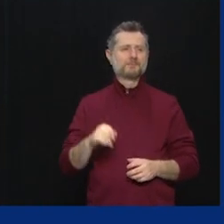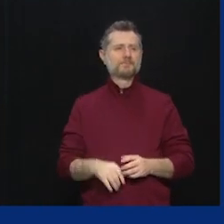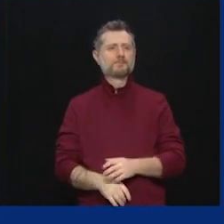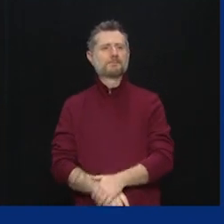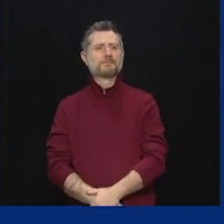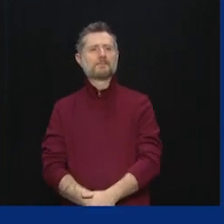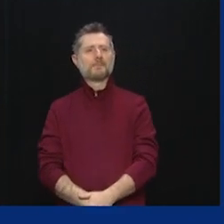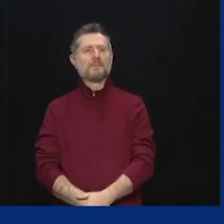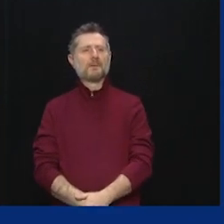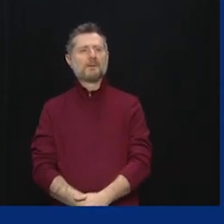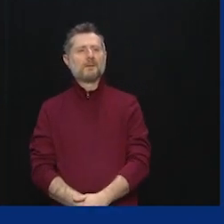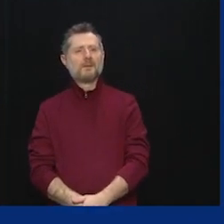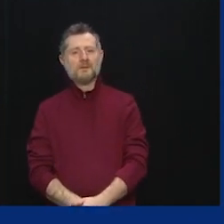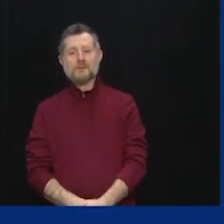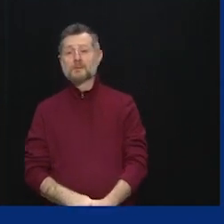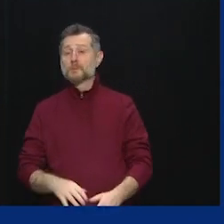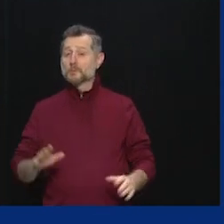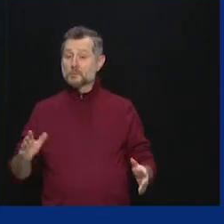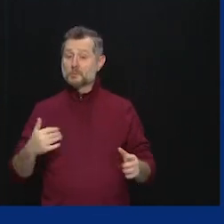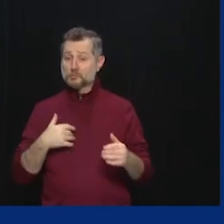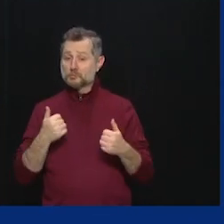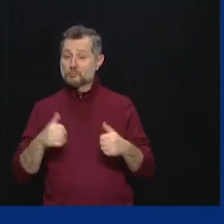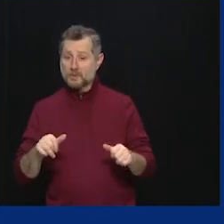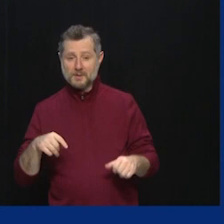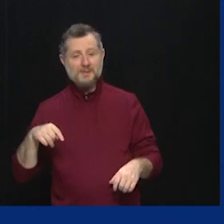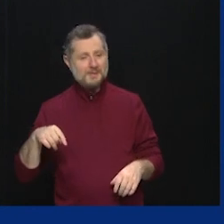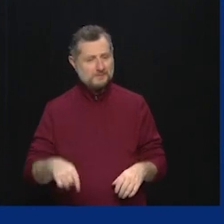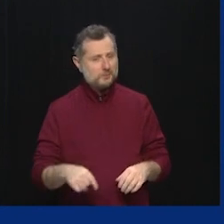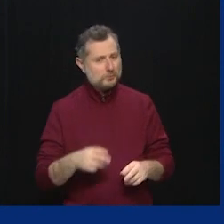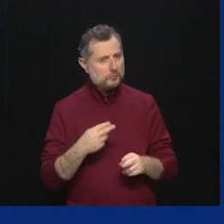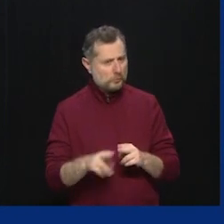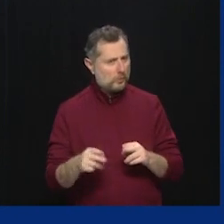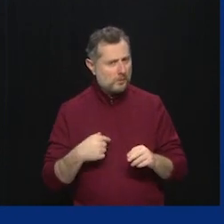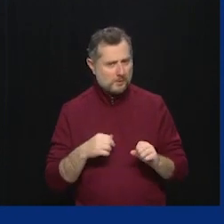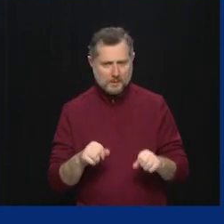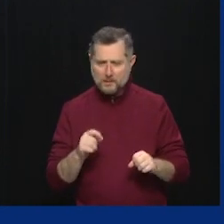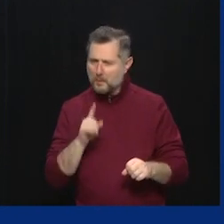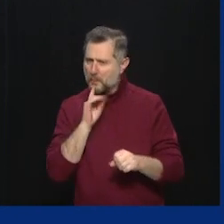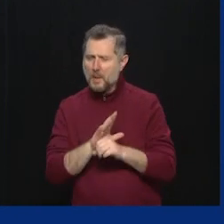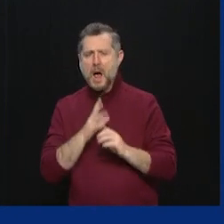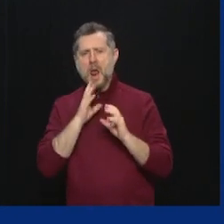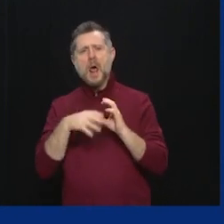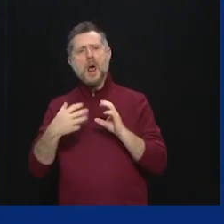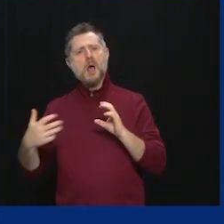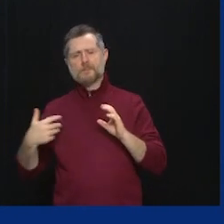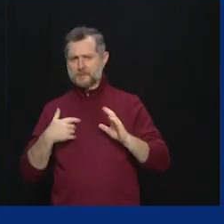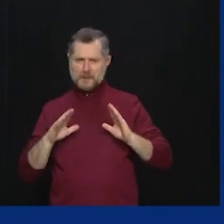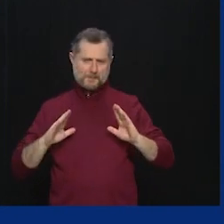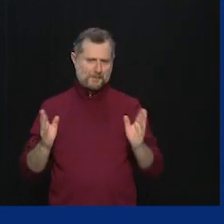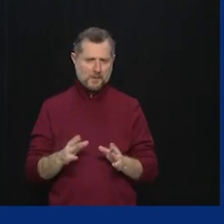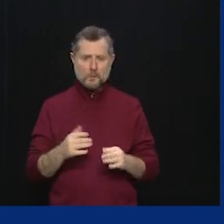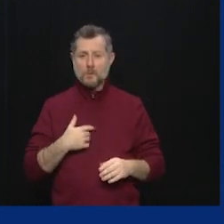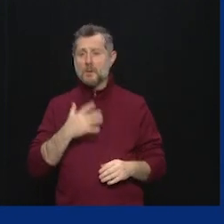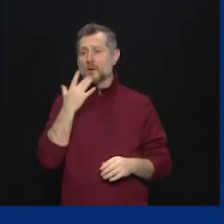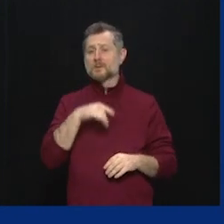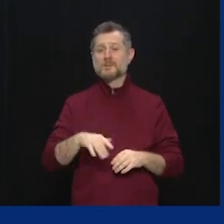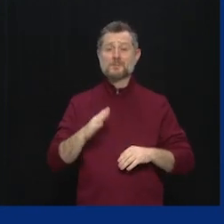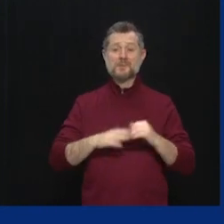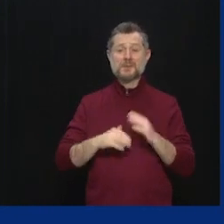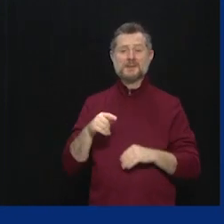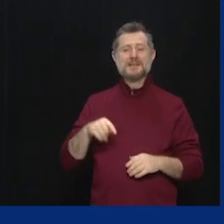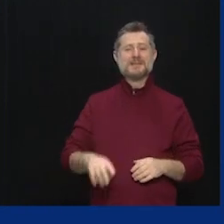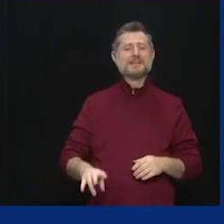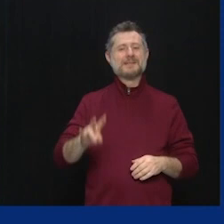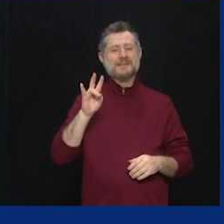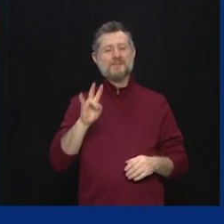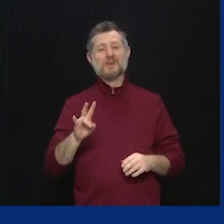We're going to try to do this as quick as we can, promise. So we have the great privilege of building 7 of these arenas right now around the world. I'm not sure if that's